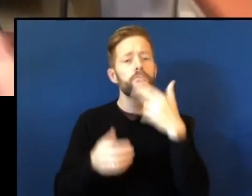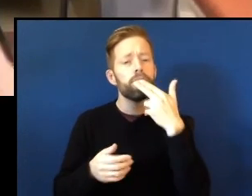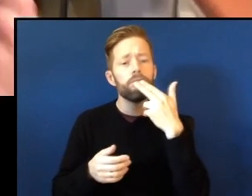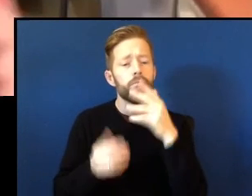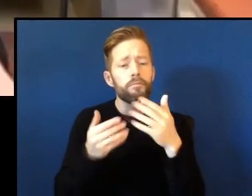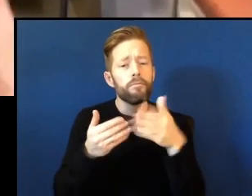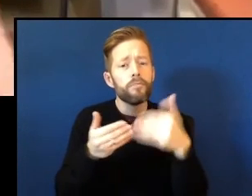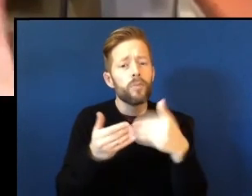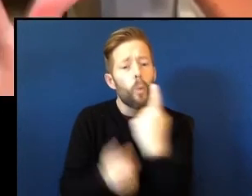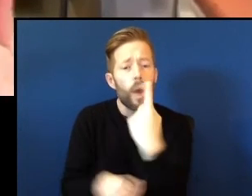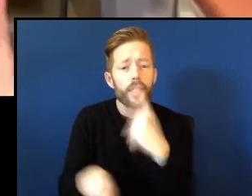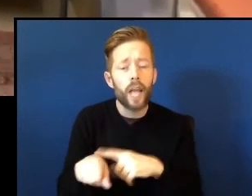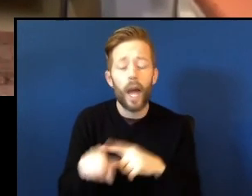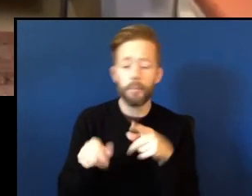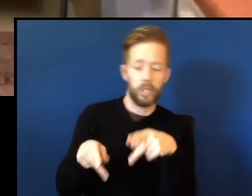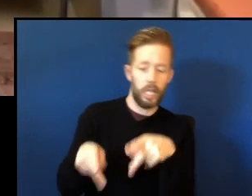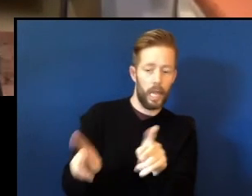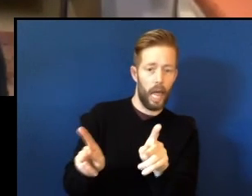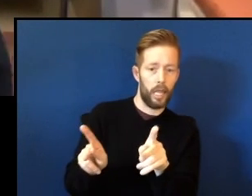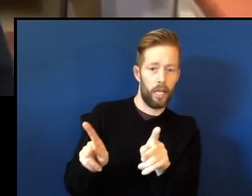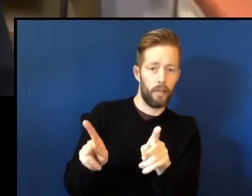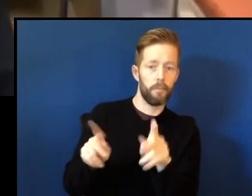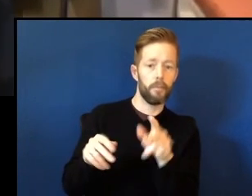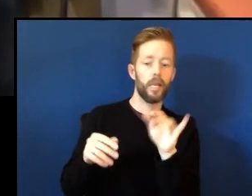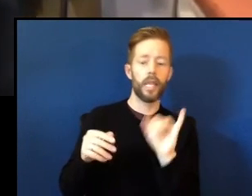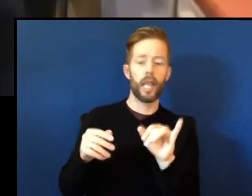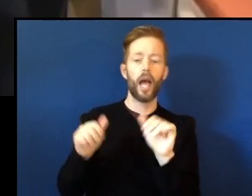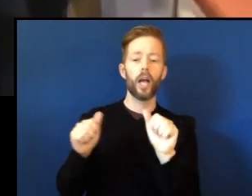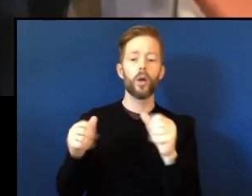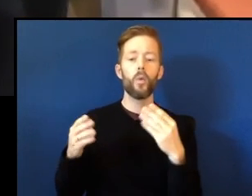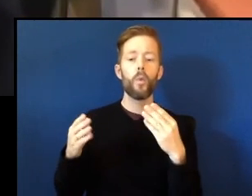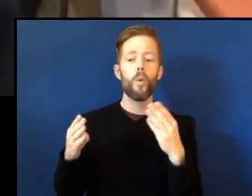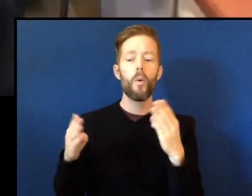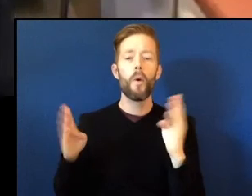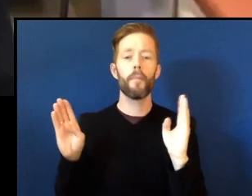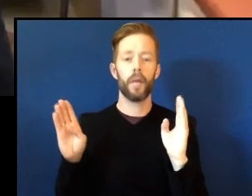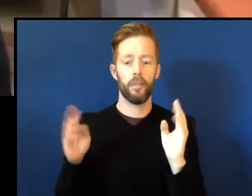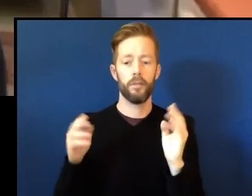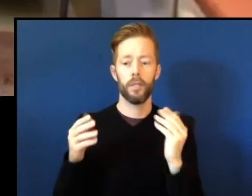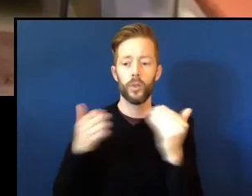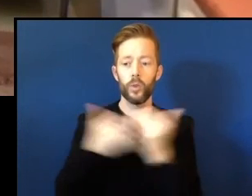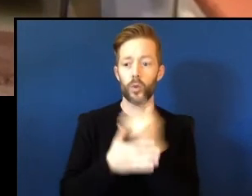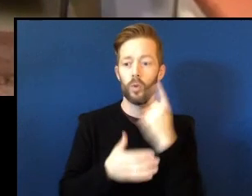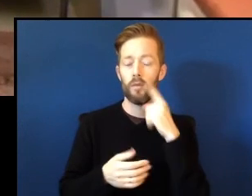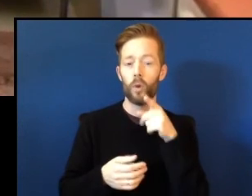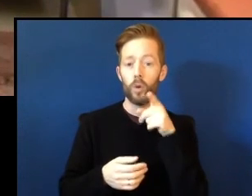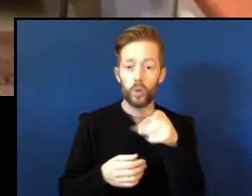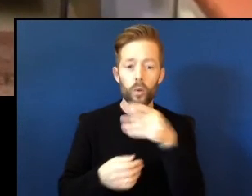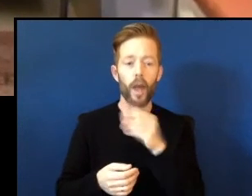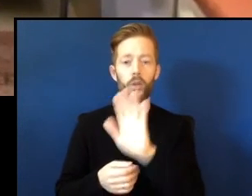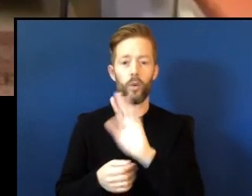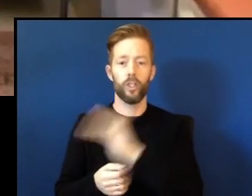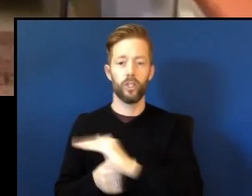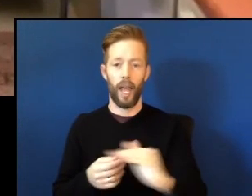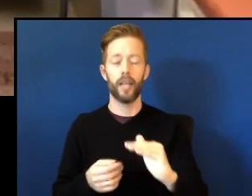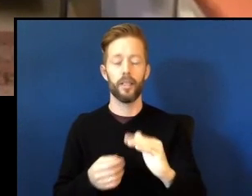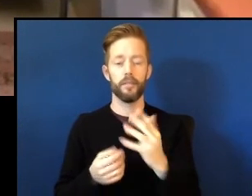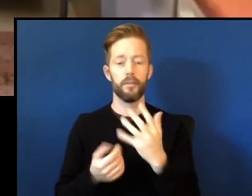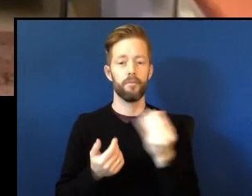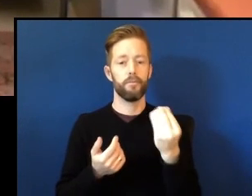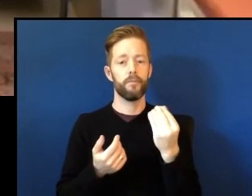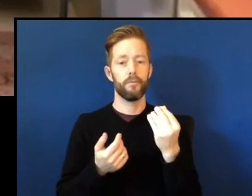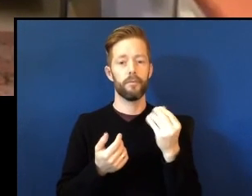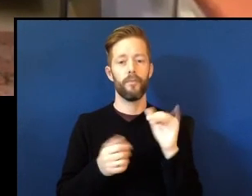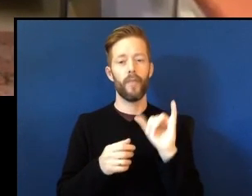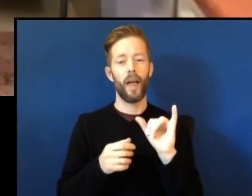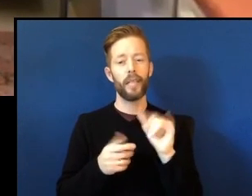time, that might start changing things for you and for your children. And it's a process. It's not, again, just